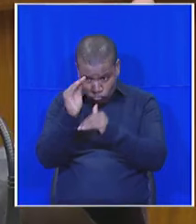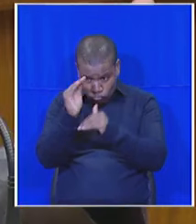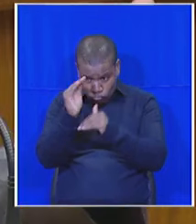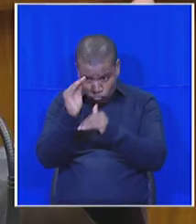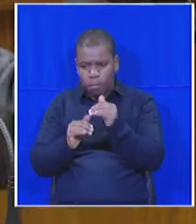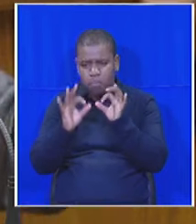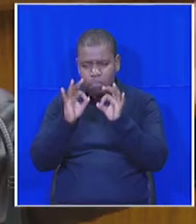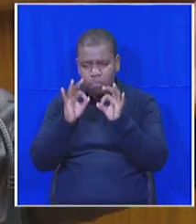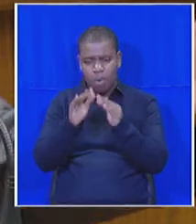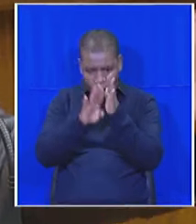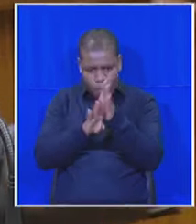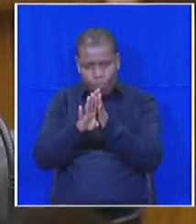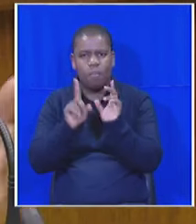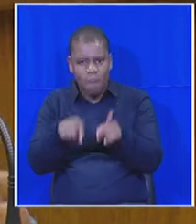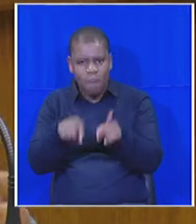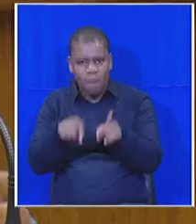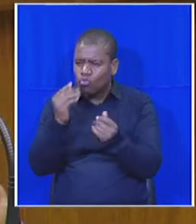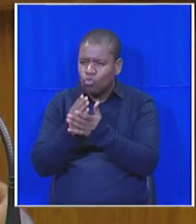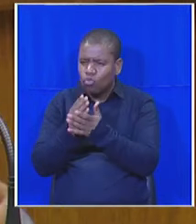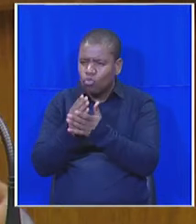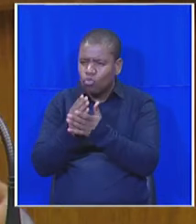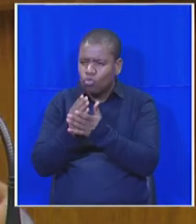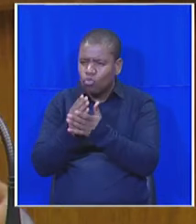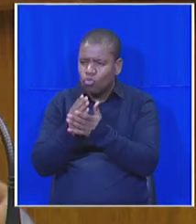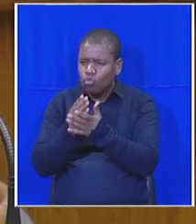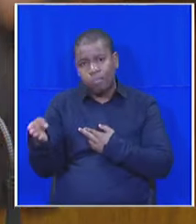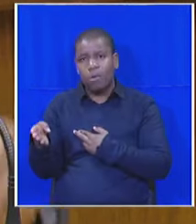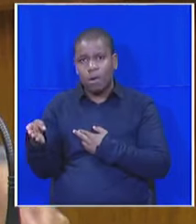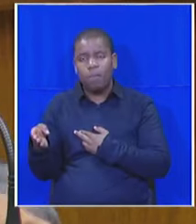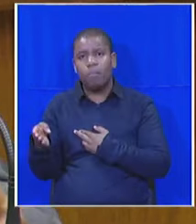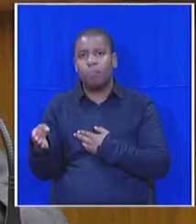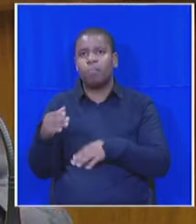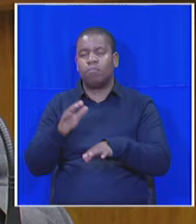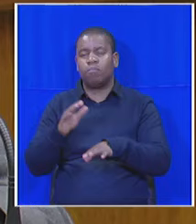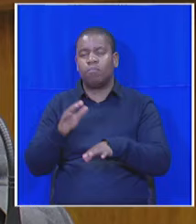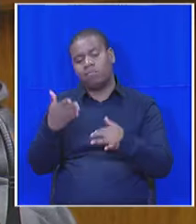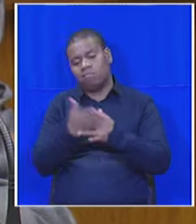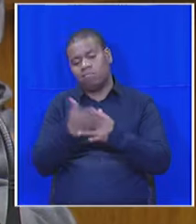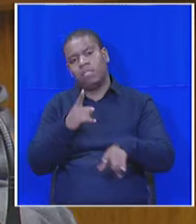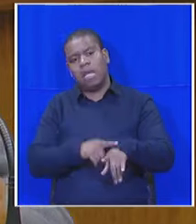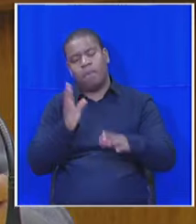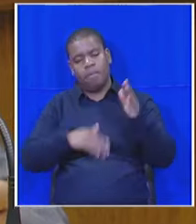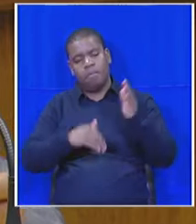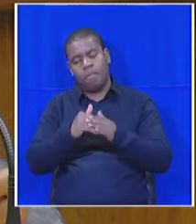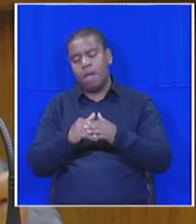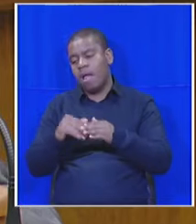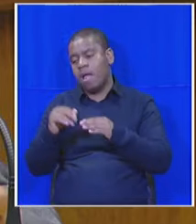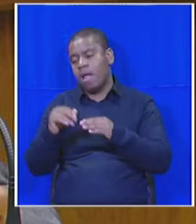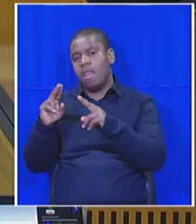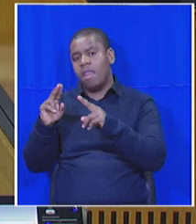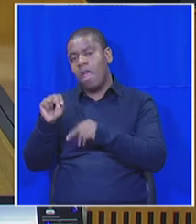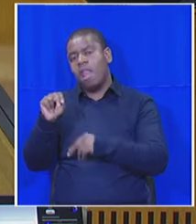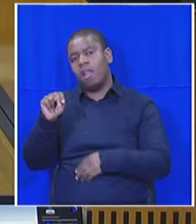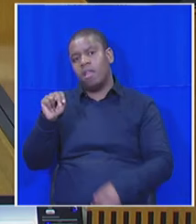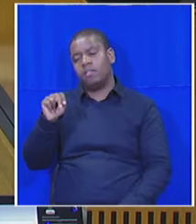environments. Ensure there are proper recreational facilities, not clustered. Honourable Member, your time has expired. The National Freedom Party, in conclusion, will support this